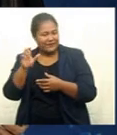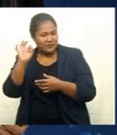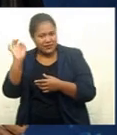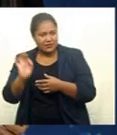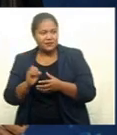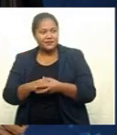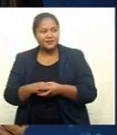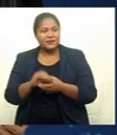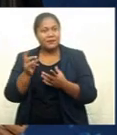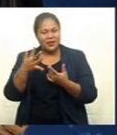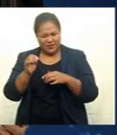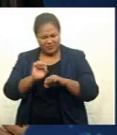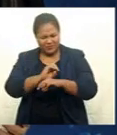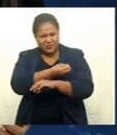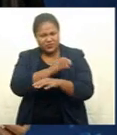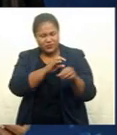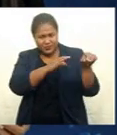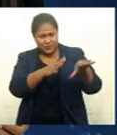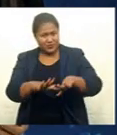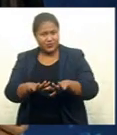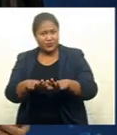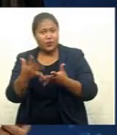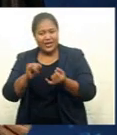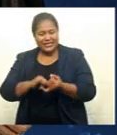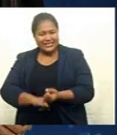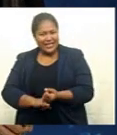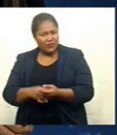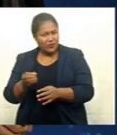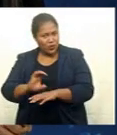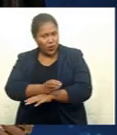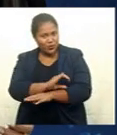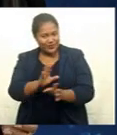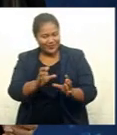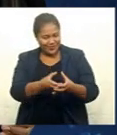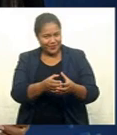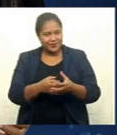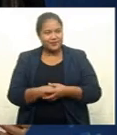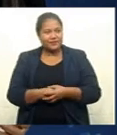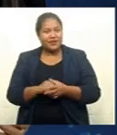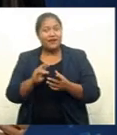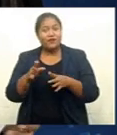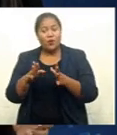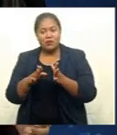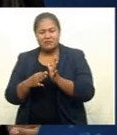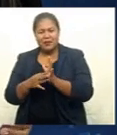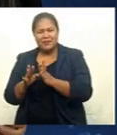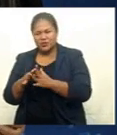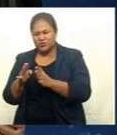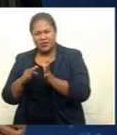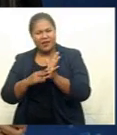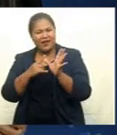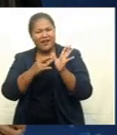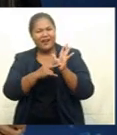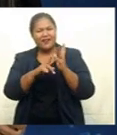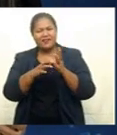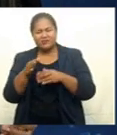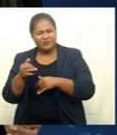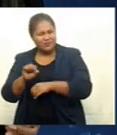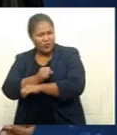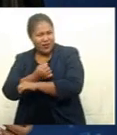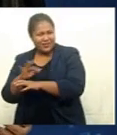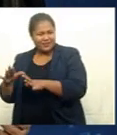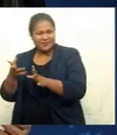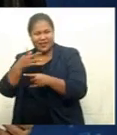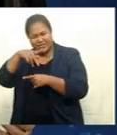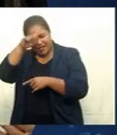may cause coastal inundation over the southern coastal parts of the group. For Mamanuza waters, southwest Vitilevu waters,